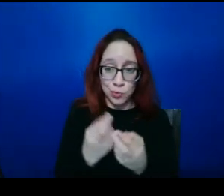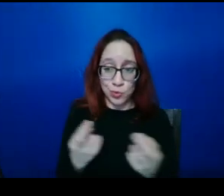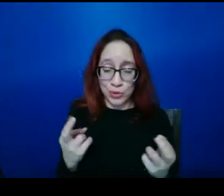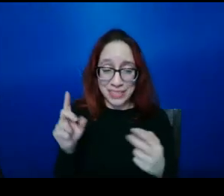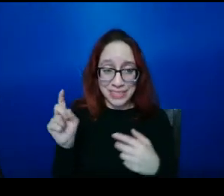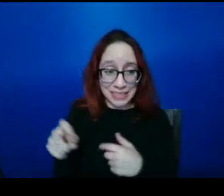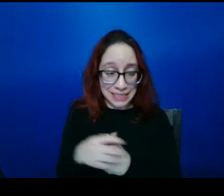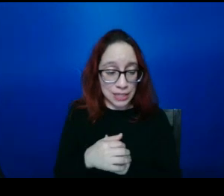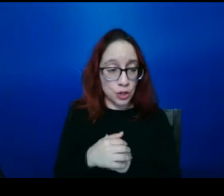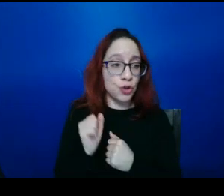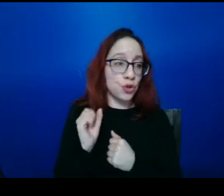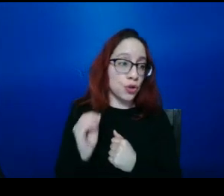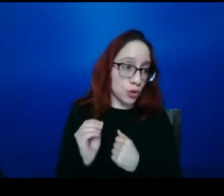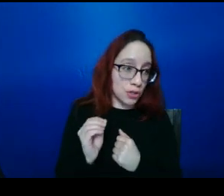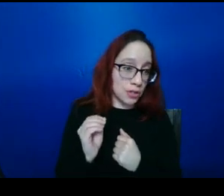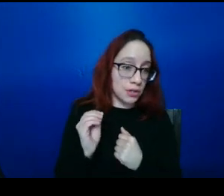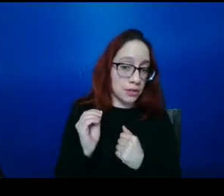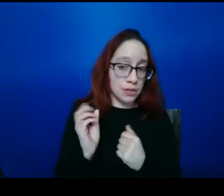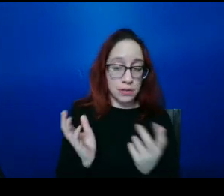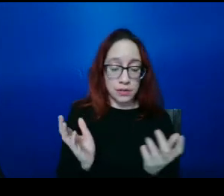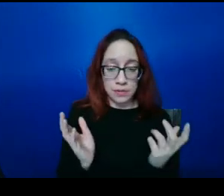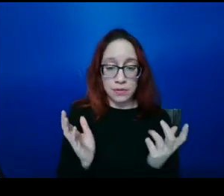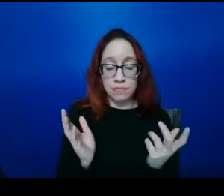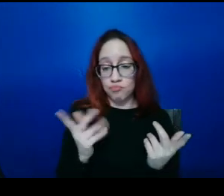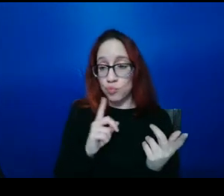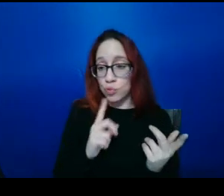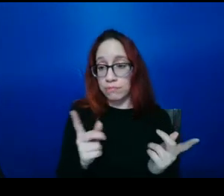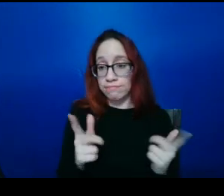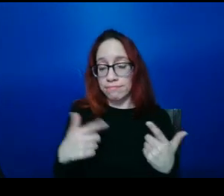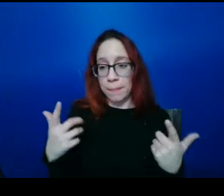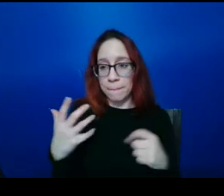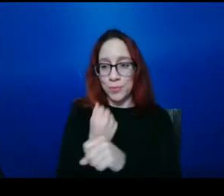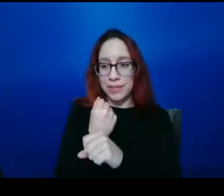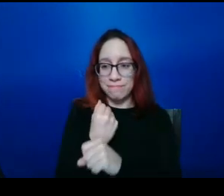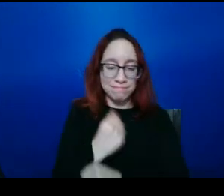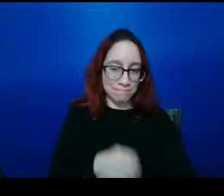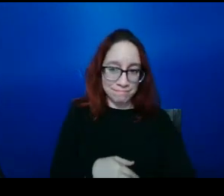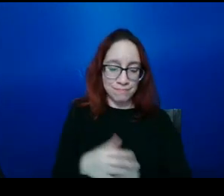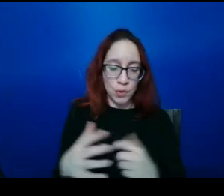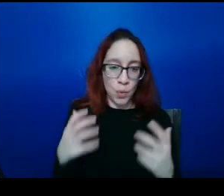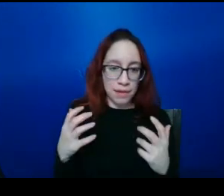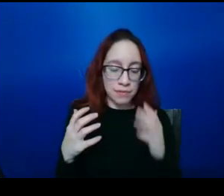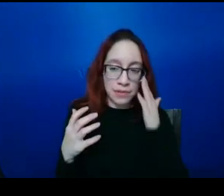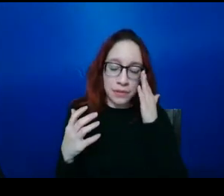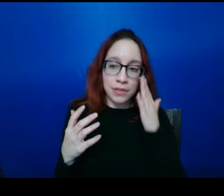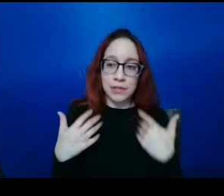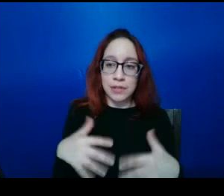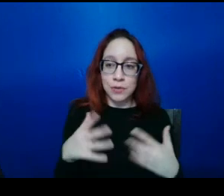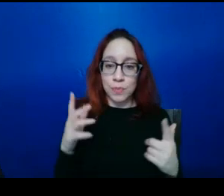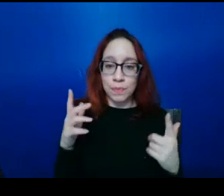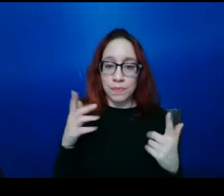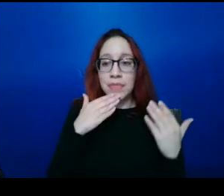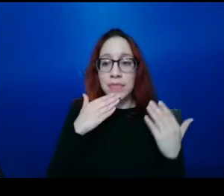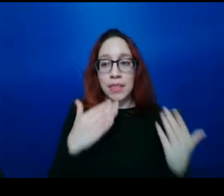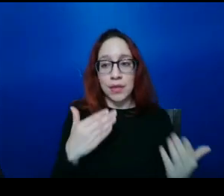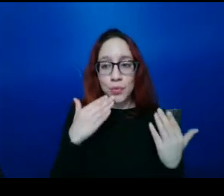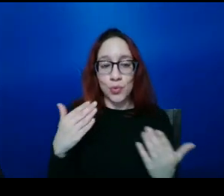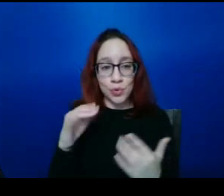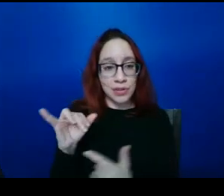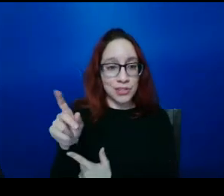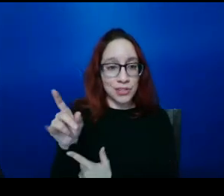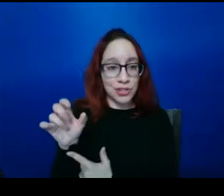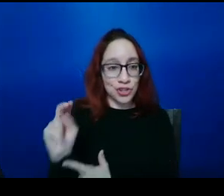need. So this is definitely a big win. I want to give definitely a big thank you to Jacqueline